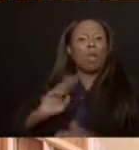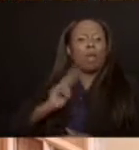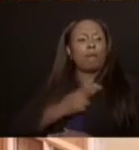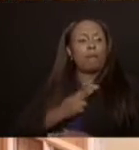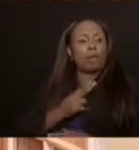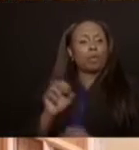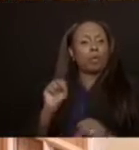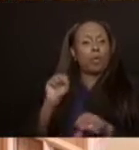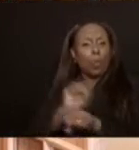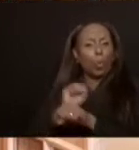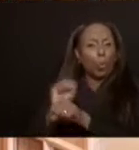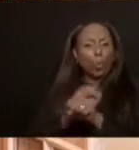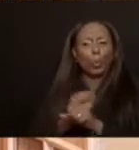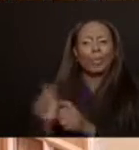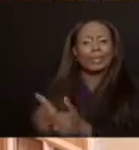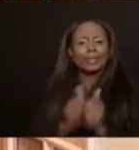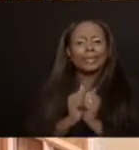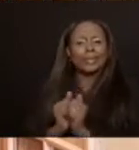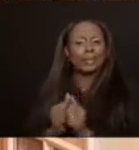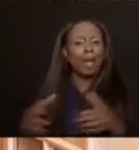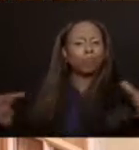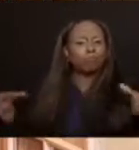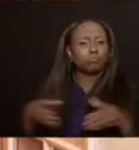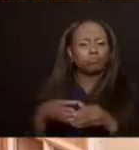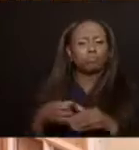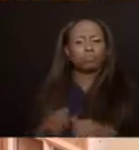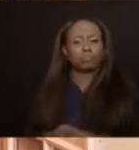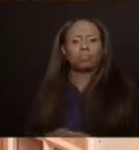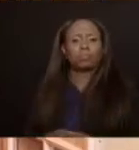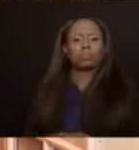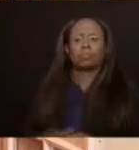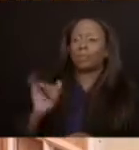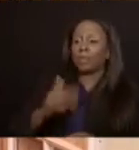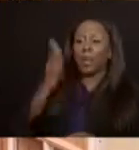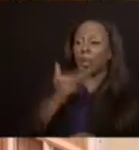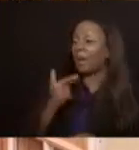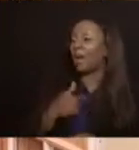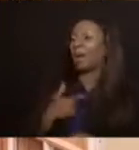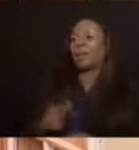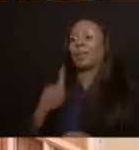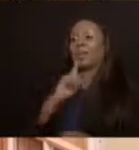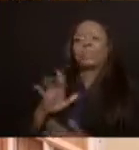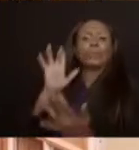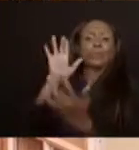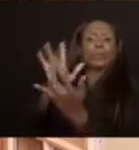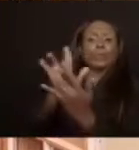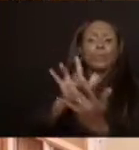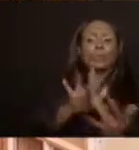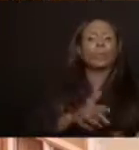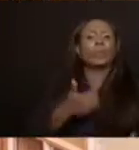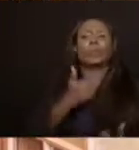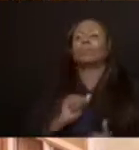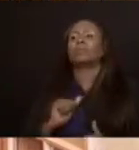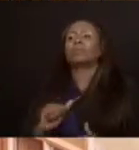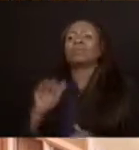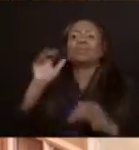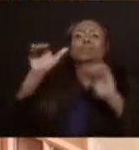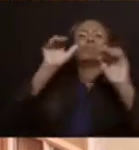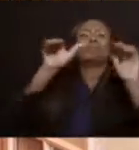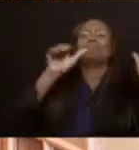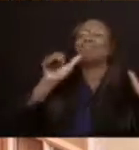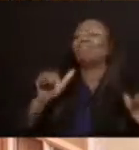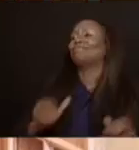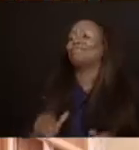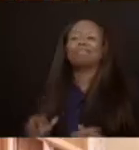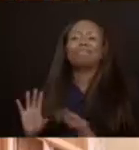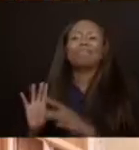you see me reach out on every occasion, across aisle, across sectors, across everyone. That is why you